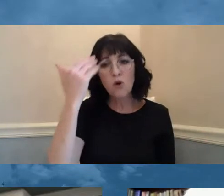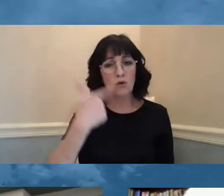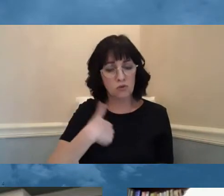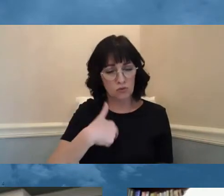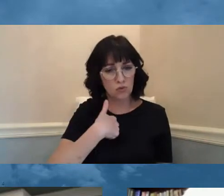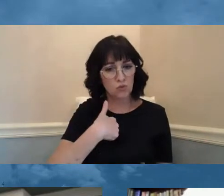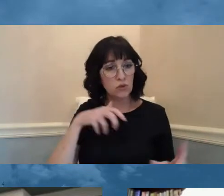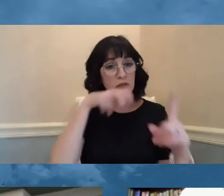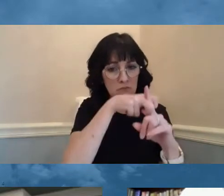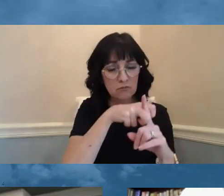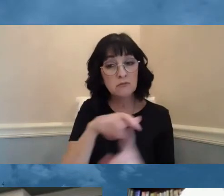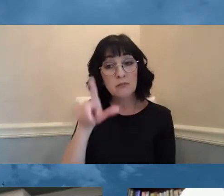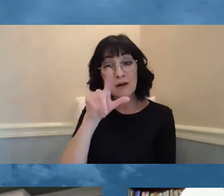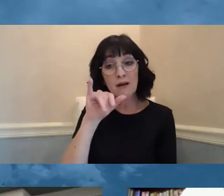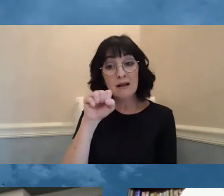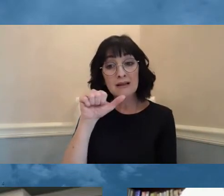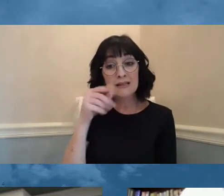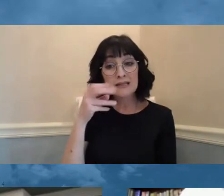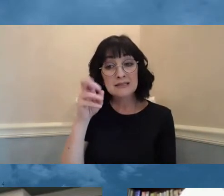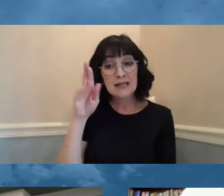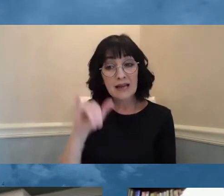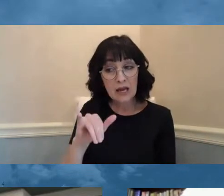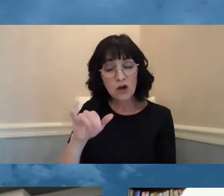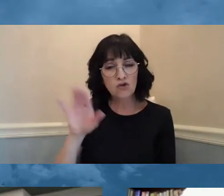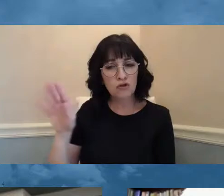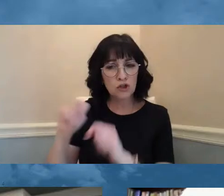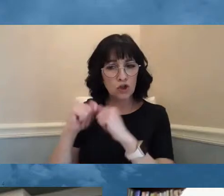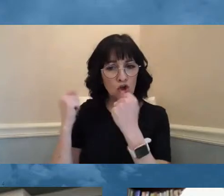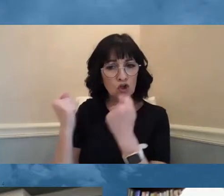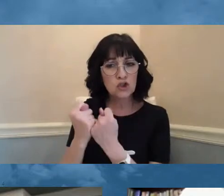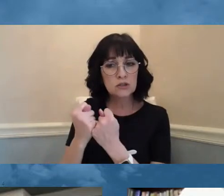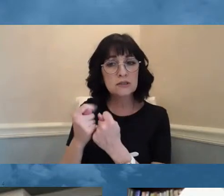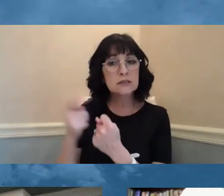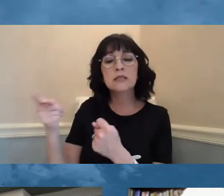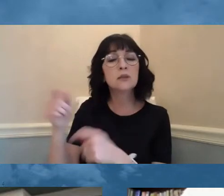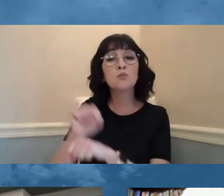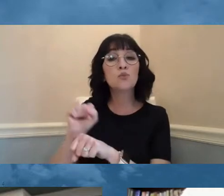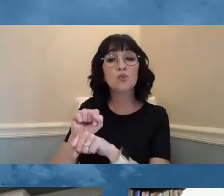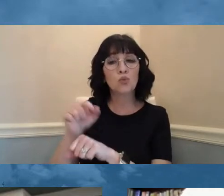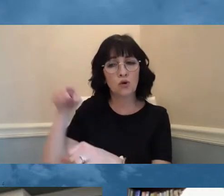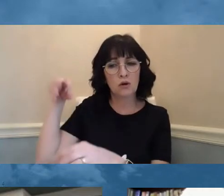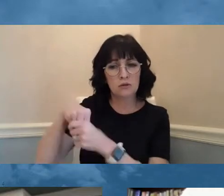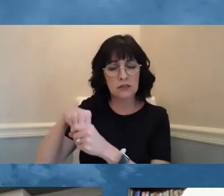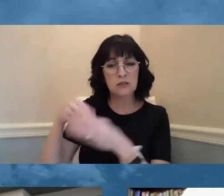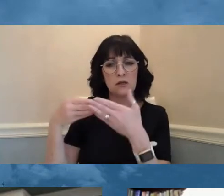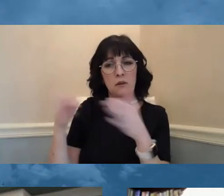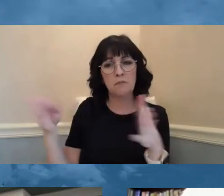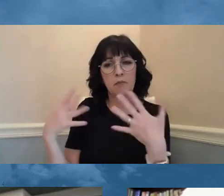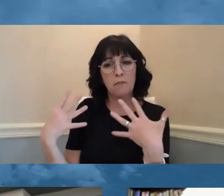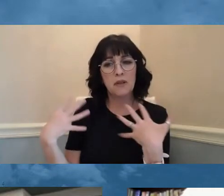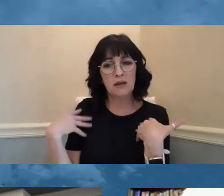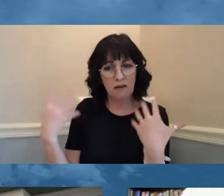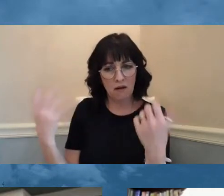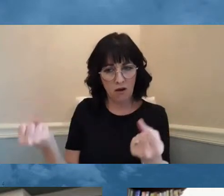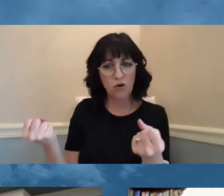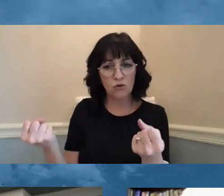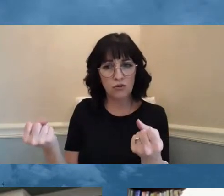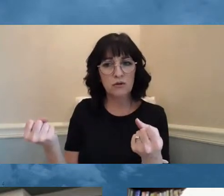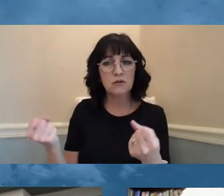Lisa Henry and her team at Public Health. Dr. Rattay, they've been doing an outstanding job. And in partnership with folks